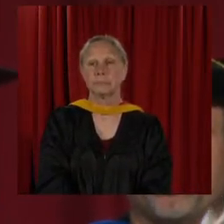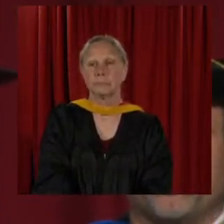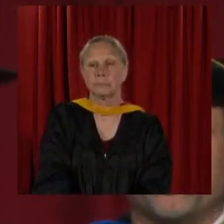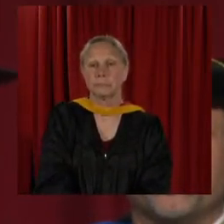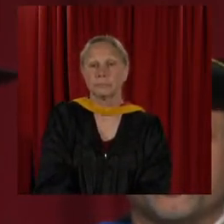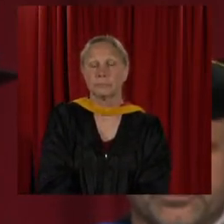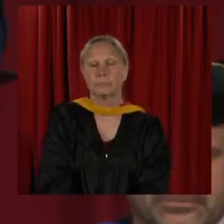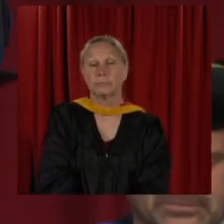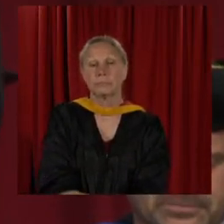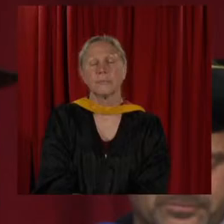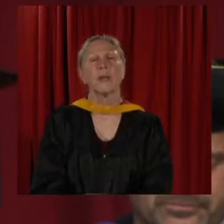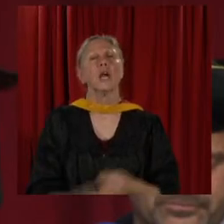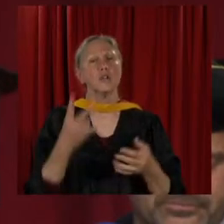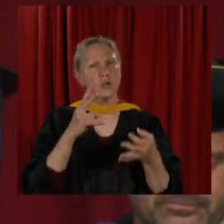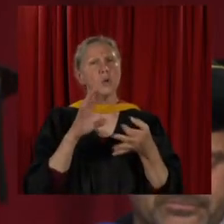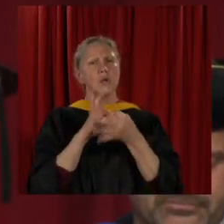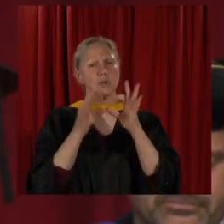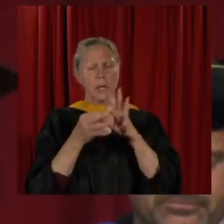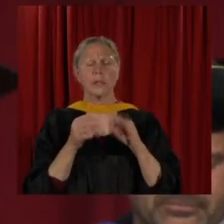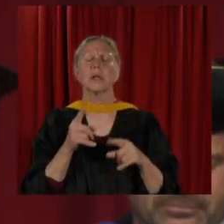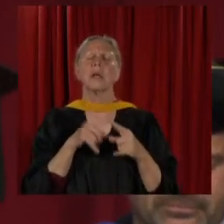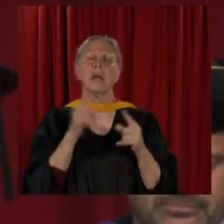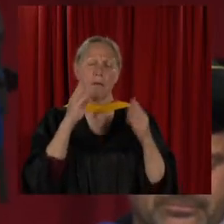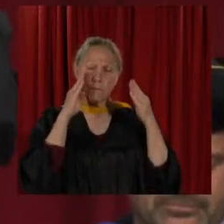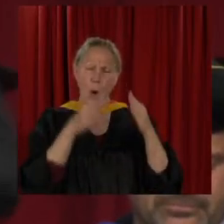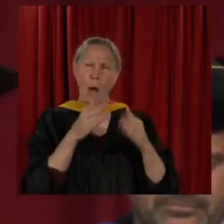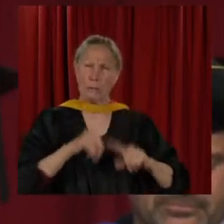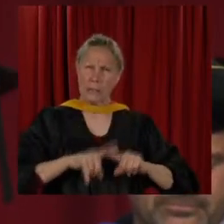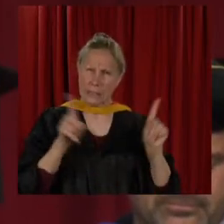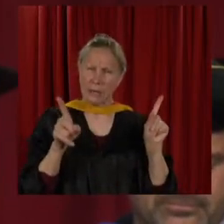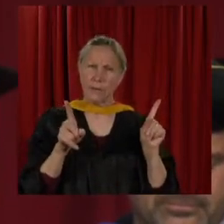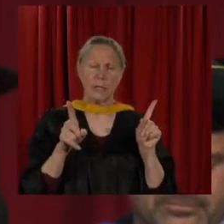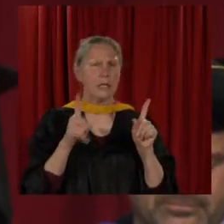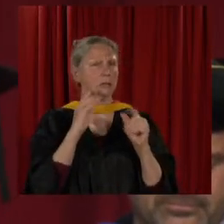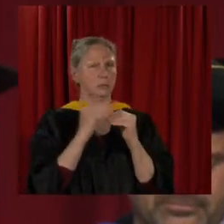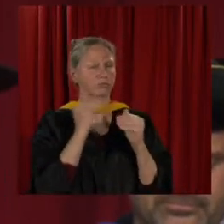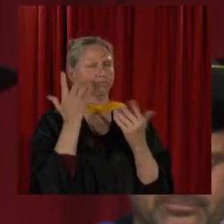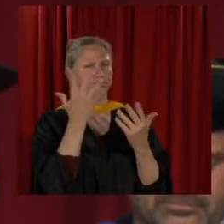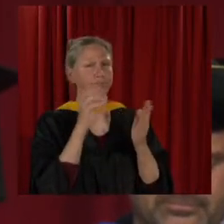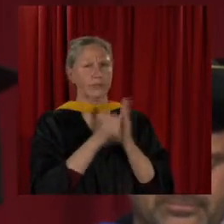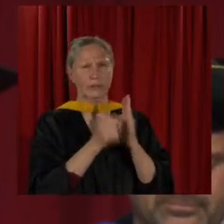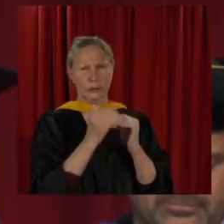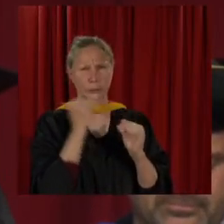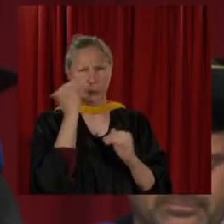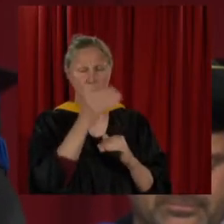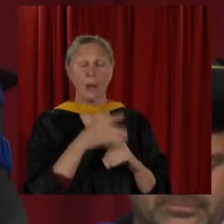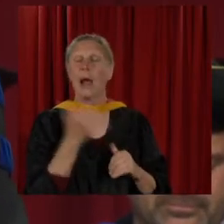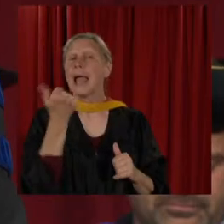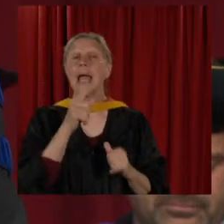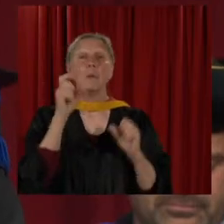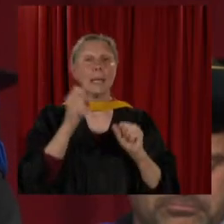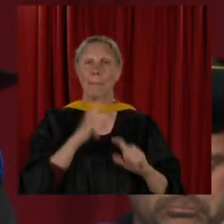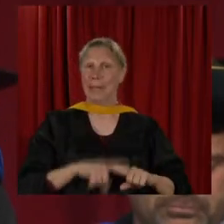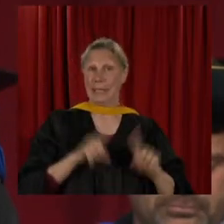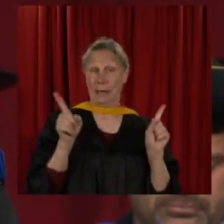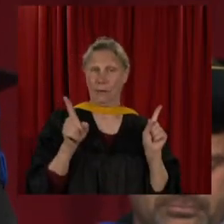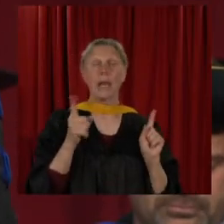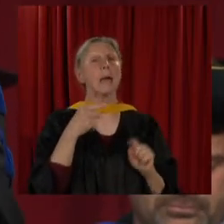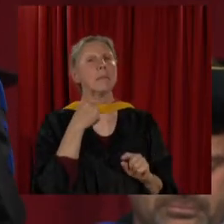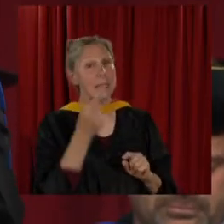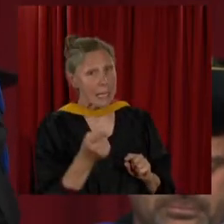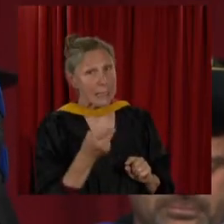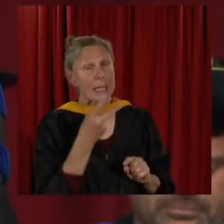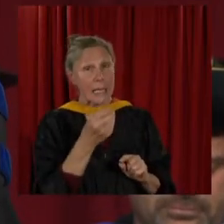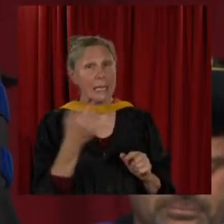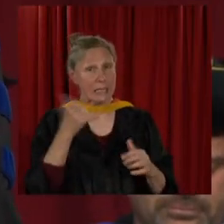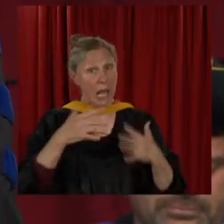And 2 Chainz's fixation on being different is overrated, because anybody can be different. I'm telling you, he was